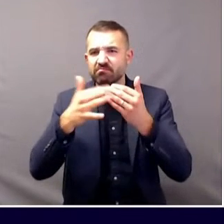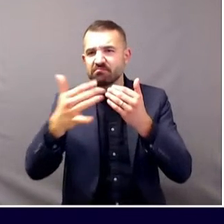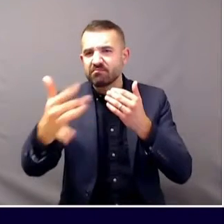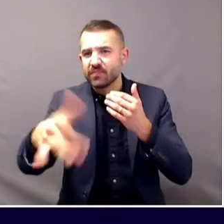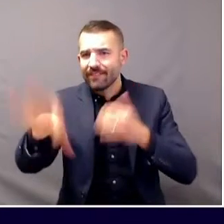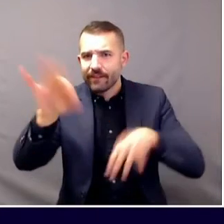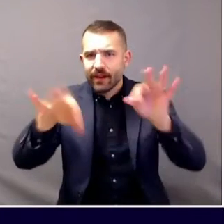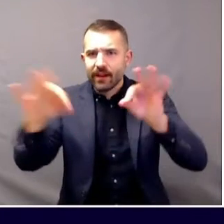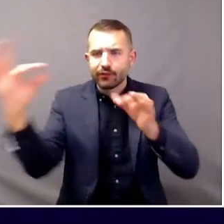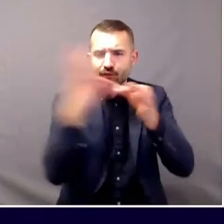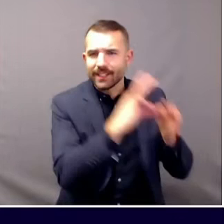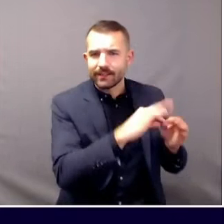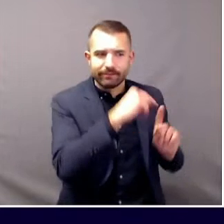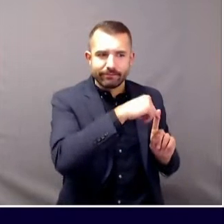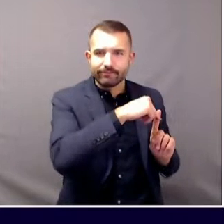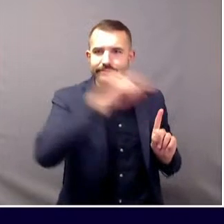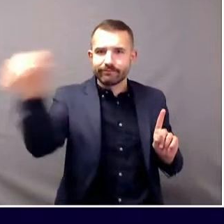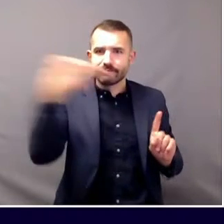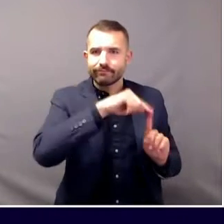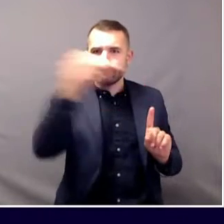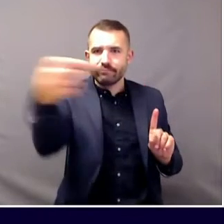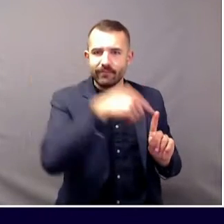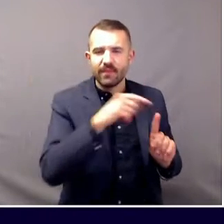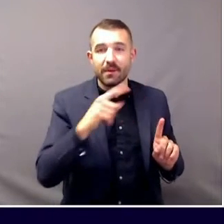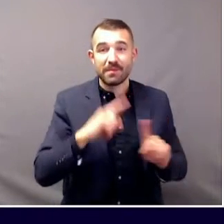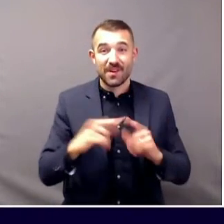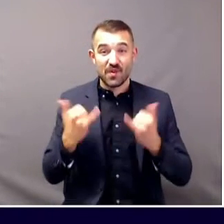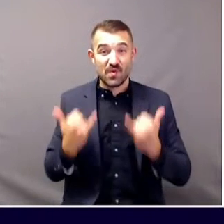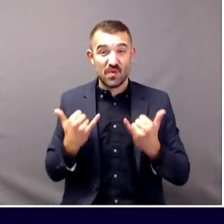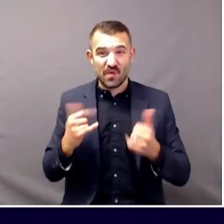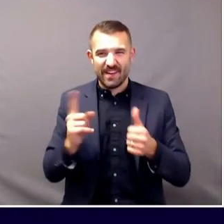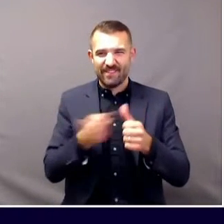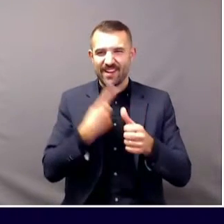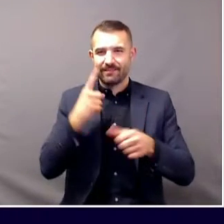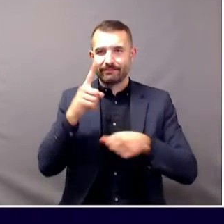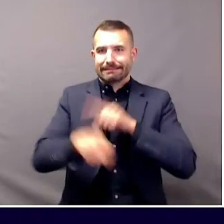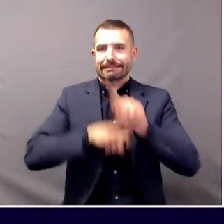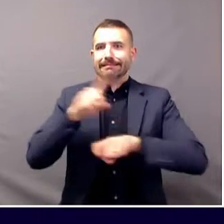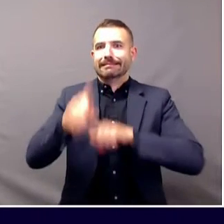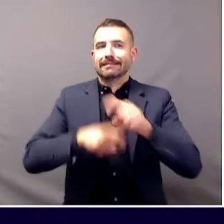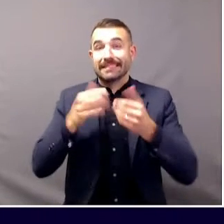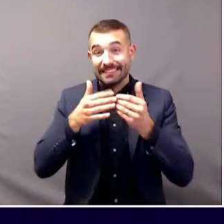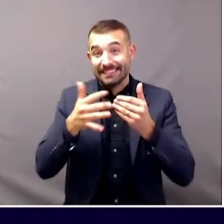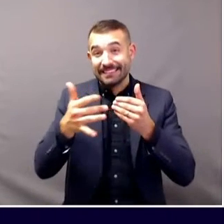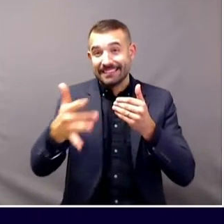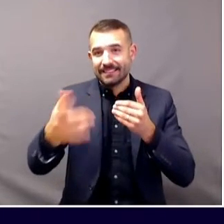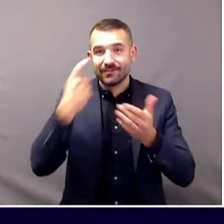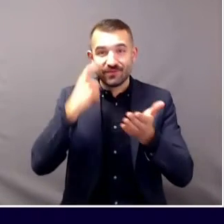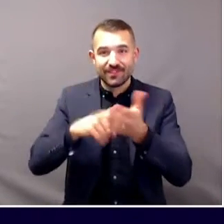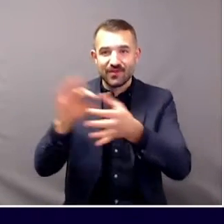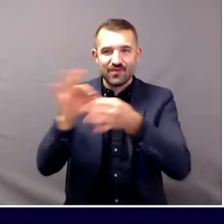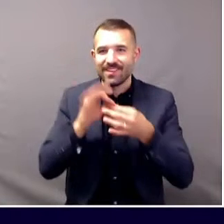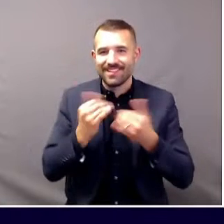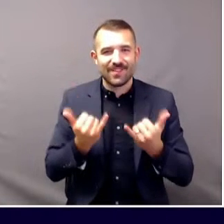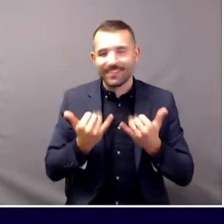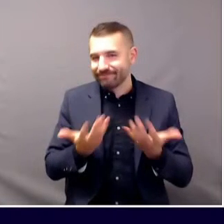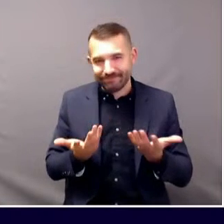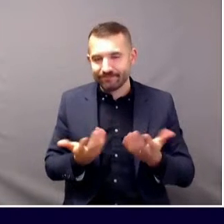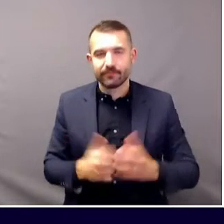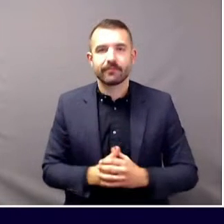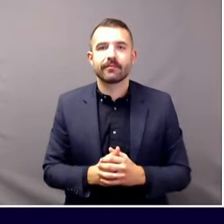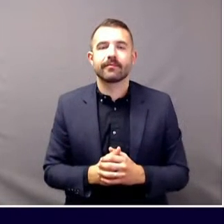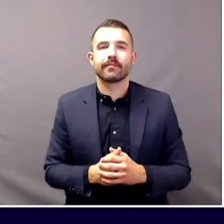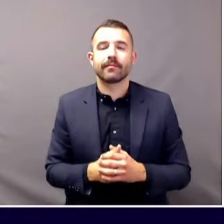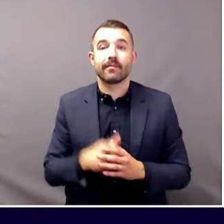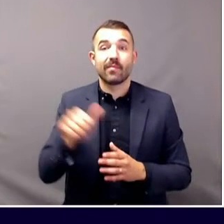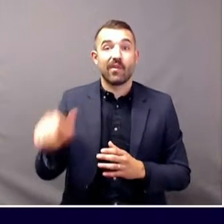percentage. The other thing that is asked at a more national level is whether folks have a sense of where they may have contracted COVID.